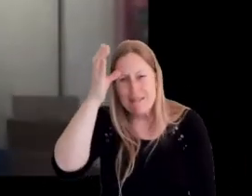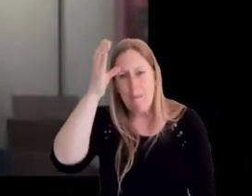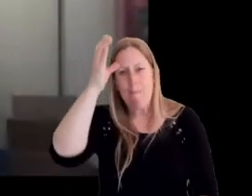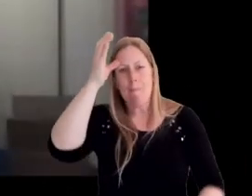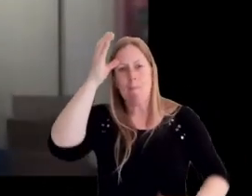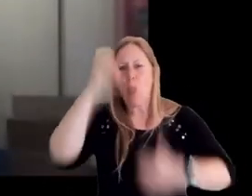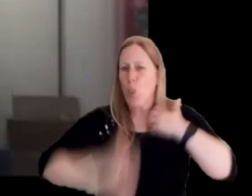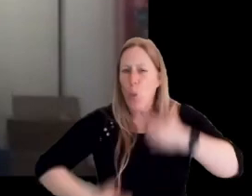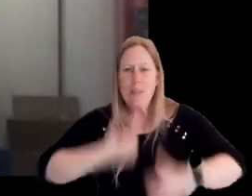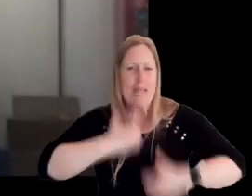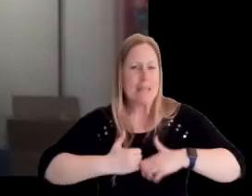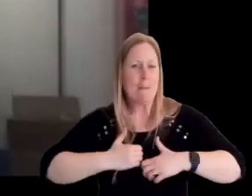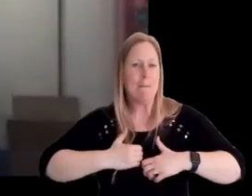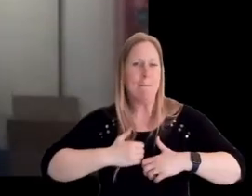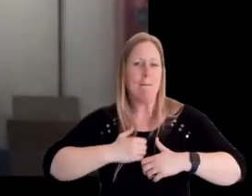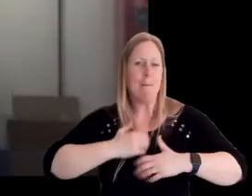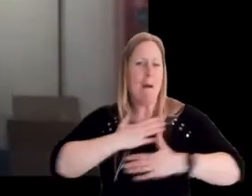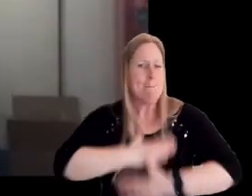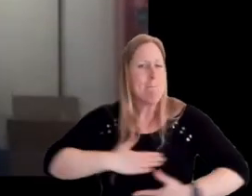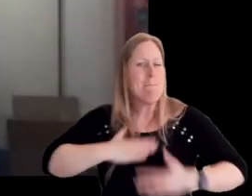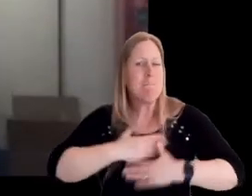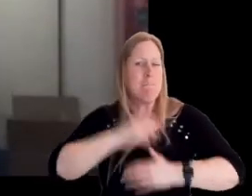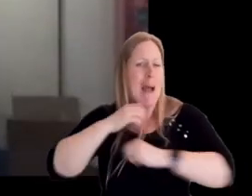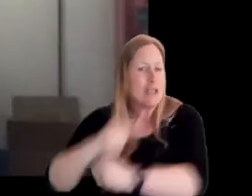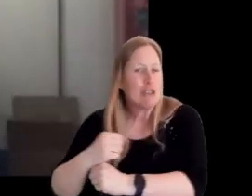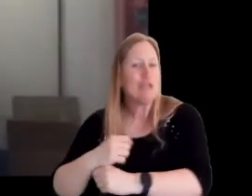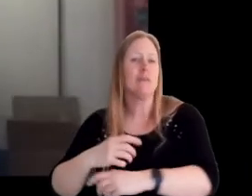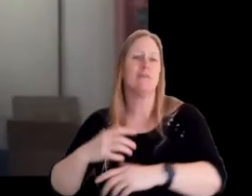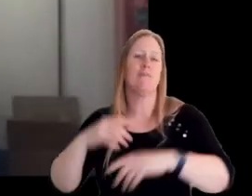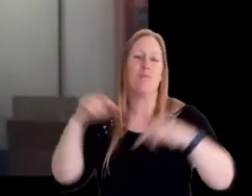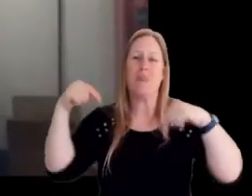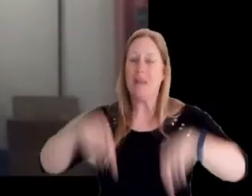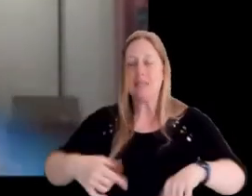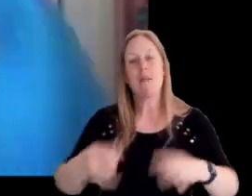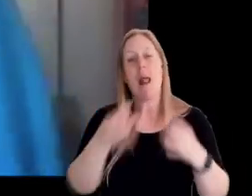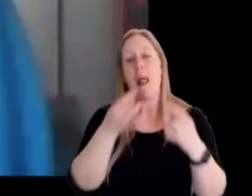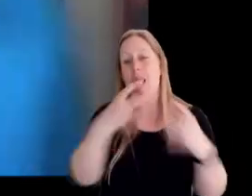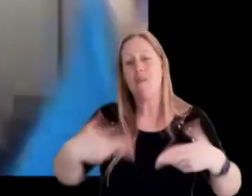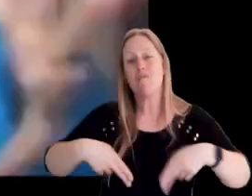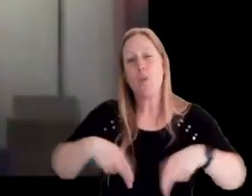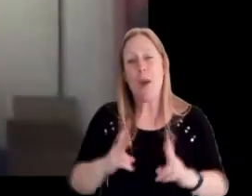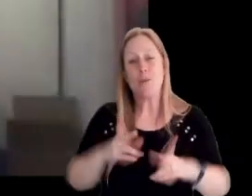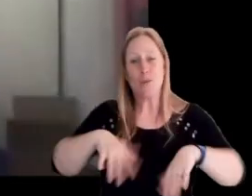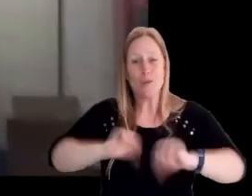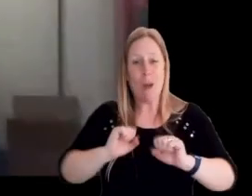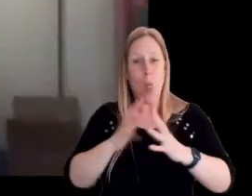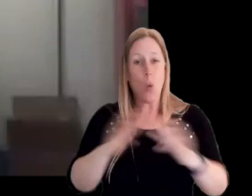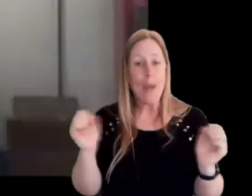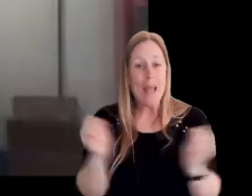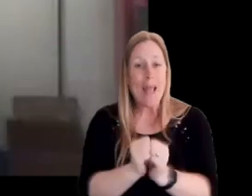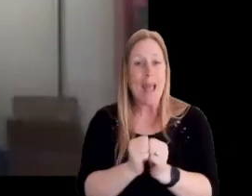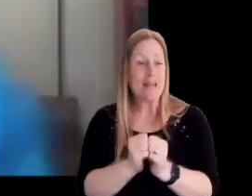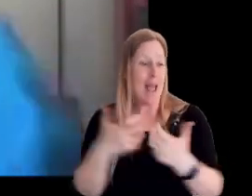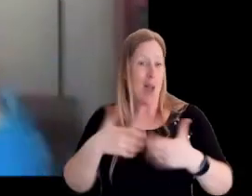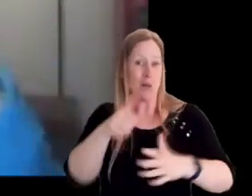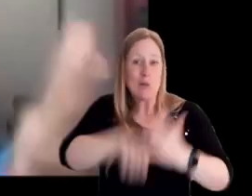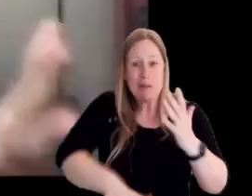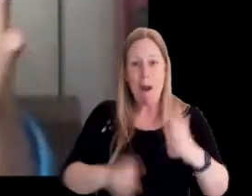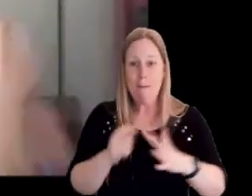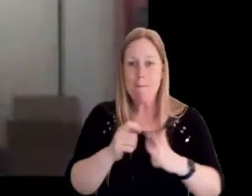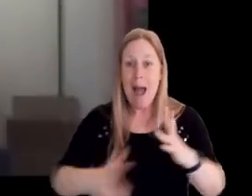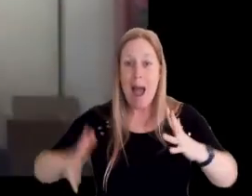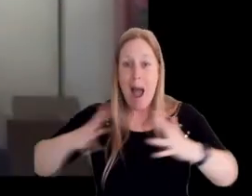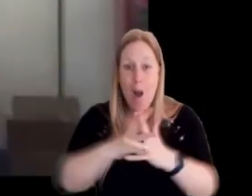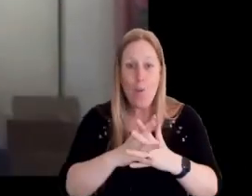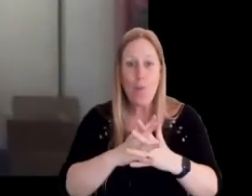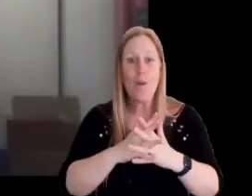and enthusiasm and passion. This has been such a gorgeous way to start the weekend and to start POW